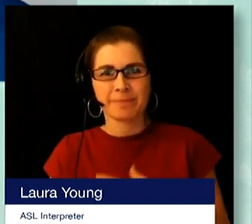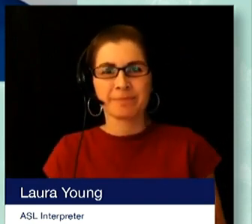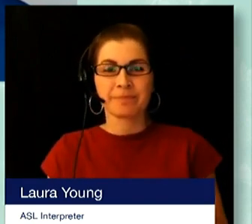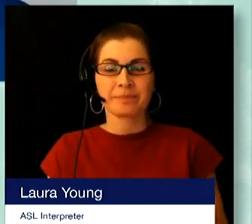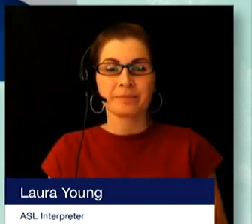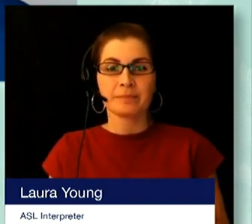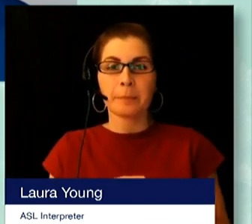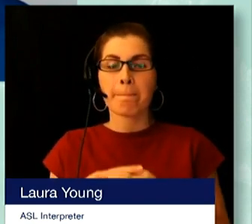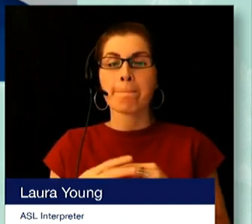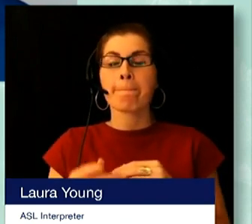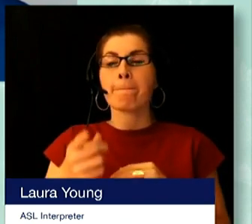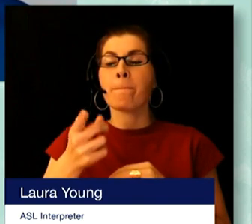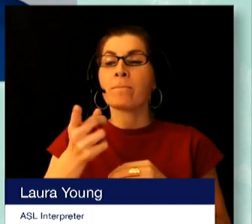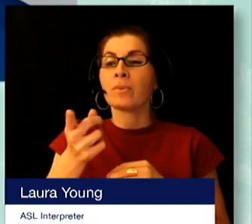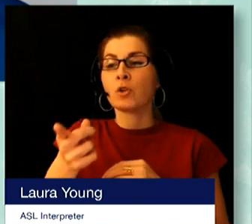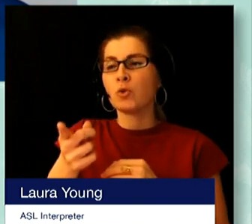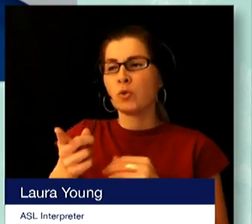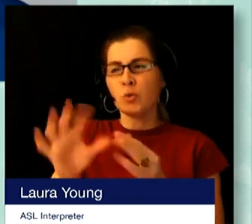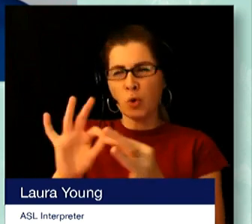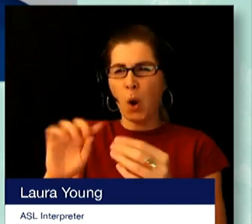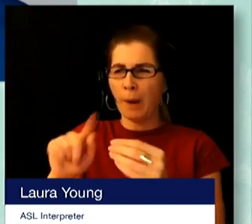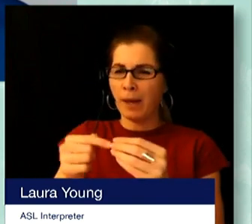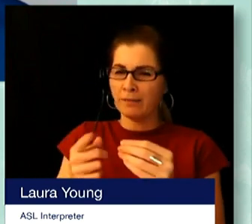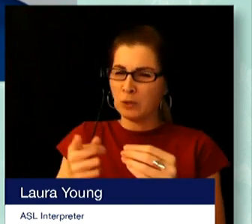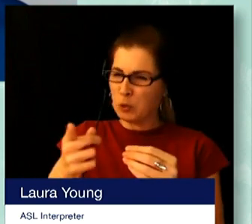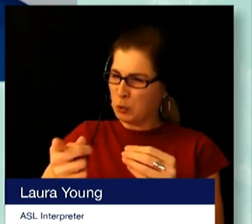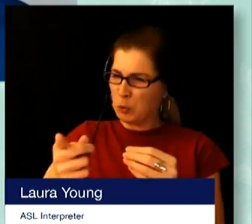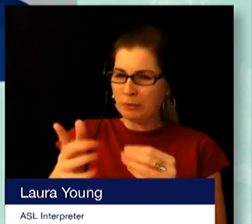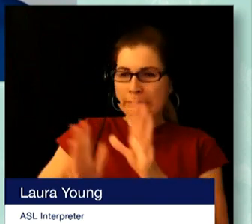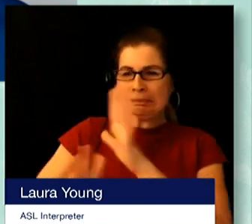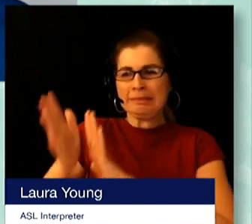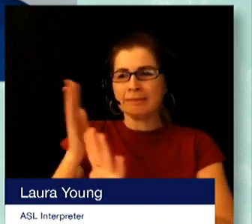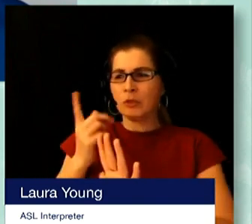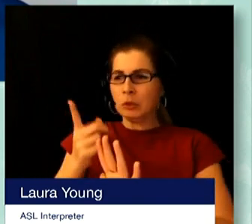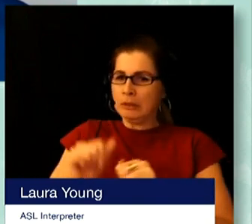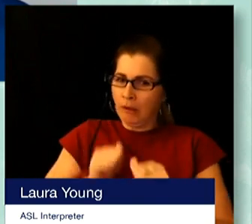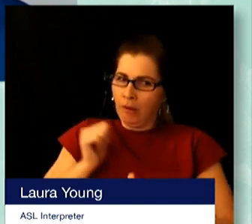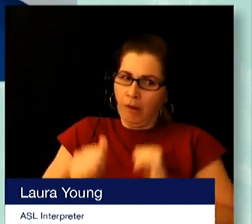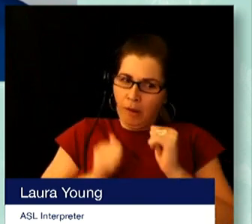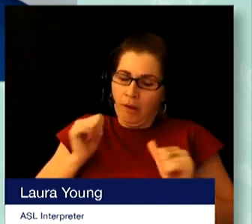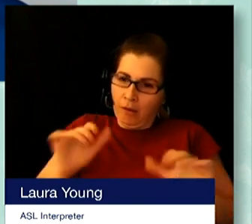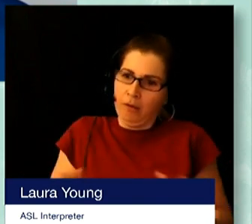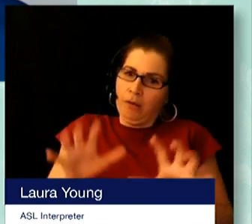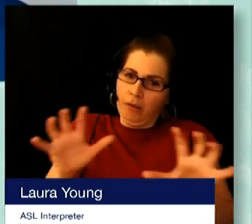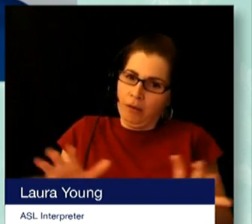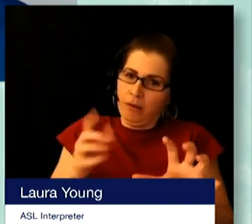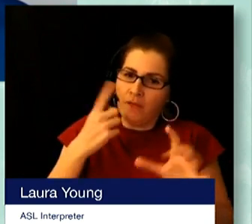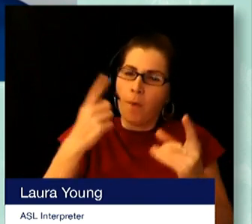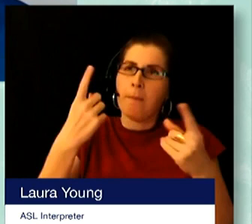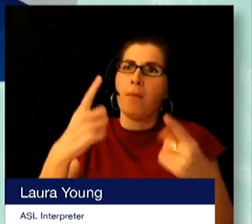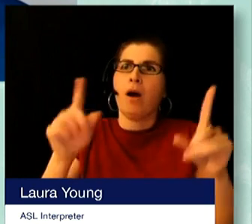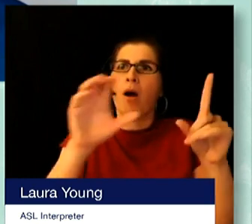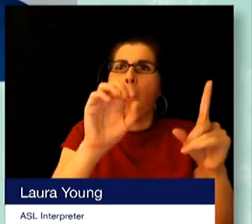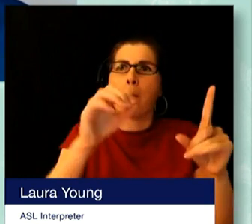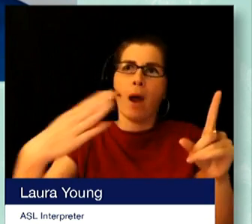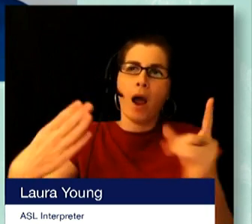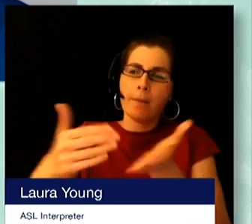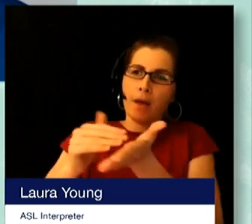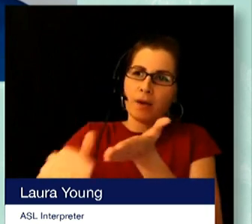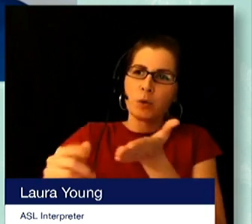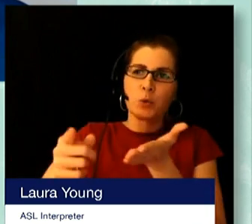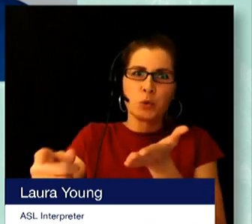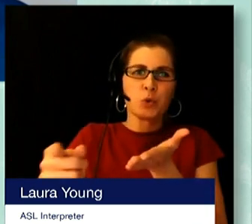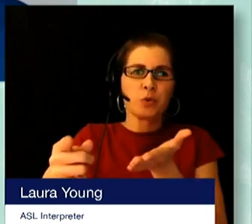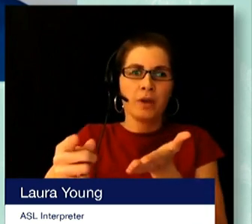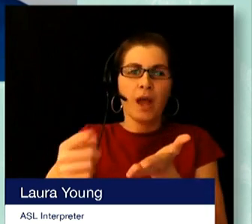know, you've spoken in the past, Jason, about how hard you had to work and how fortunate you were to receive a commutation from President Obama. I know you shared your story